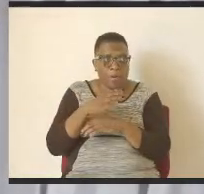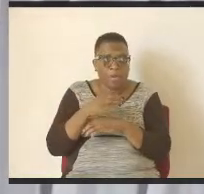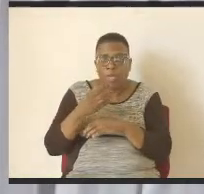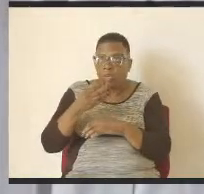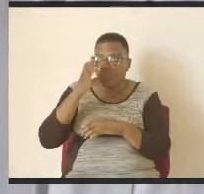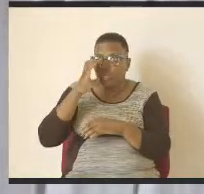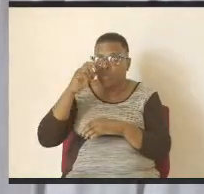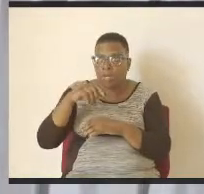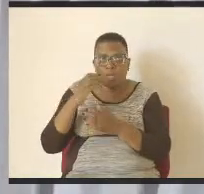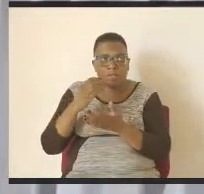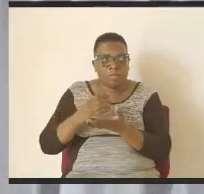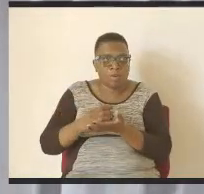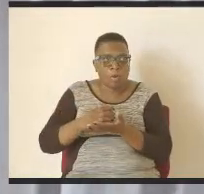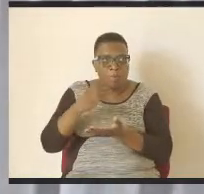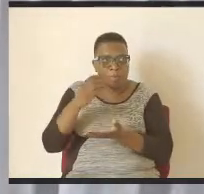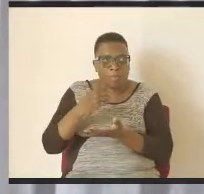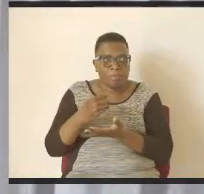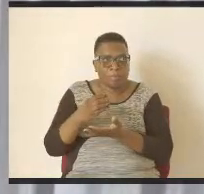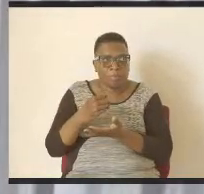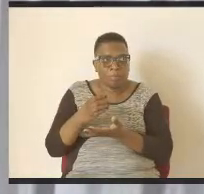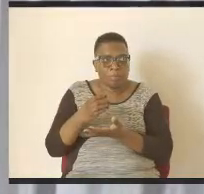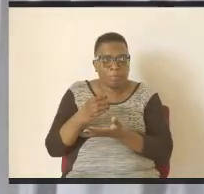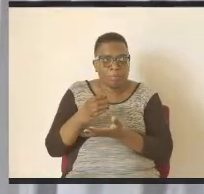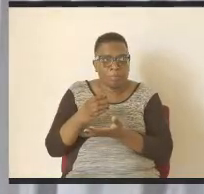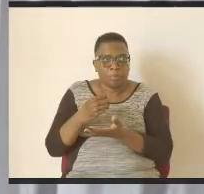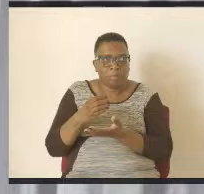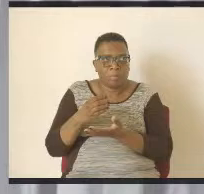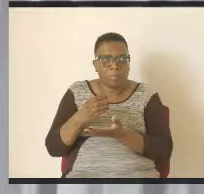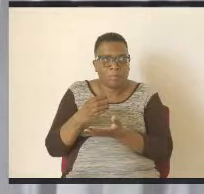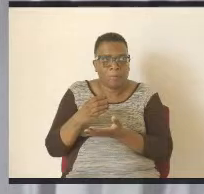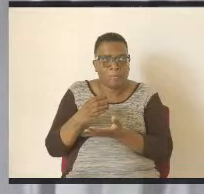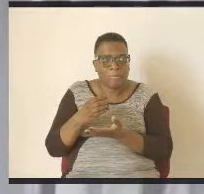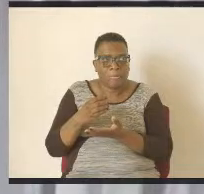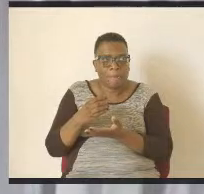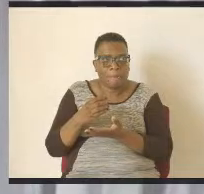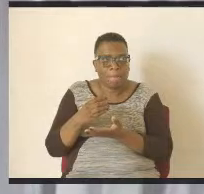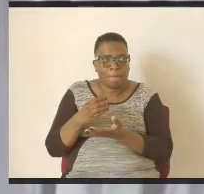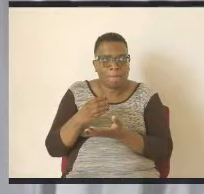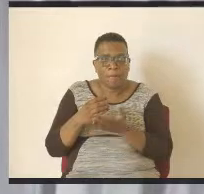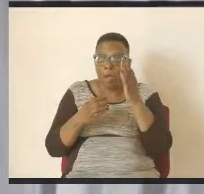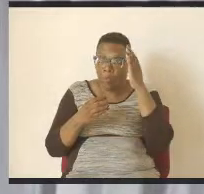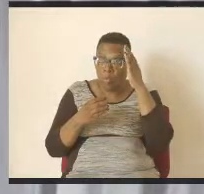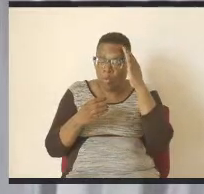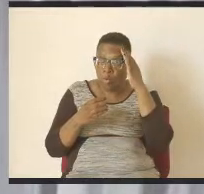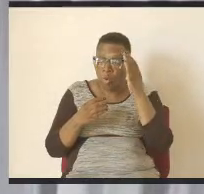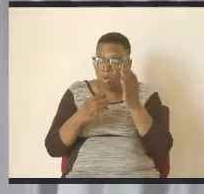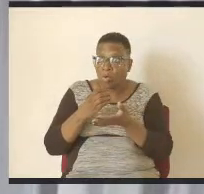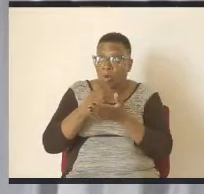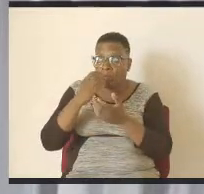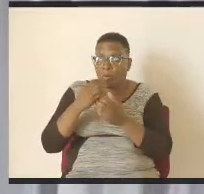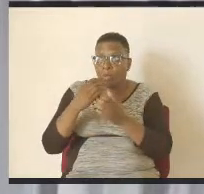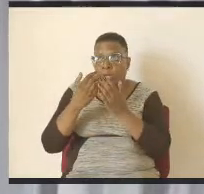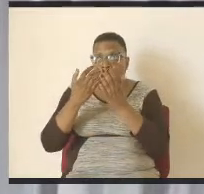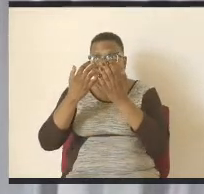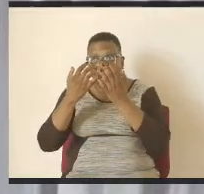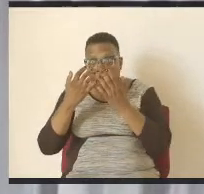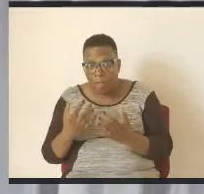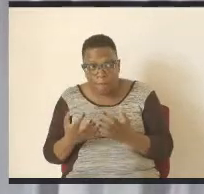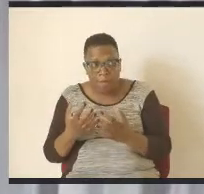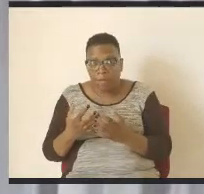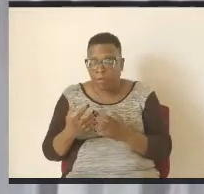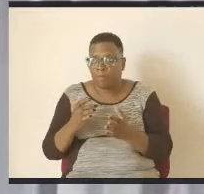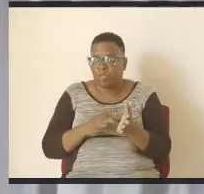drink this cup. And we know Jesus was weighed down with the cup. "If this is possible, Lord, let this